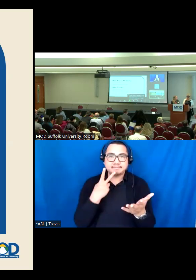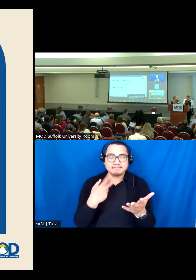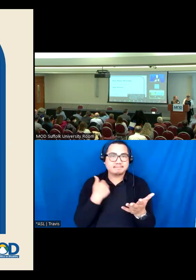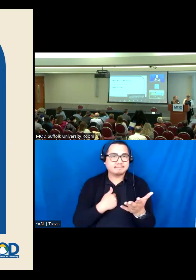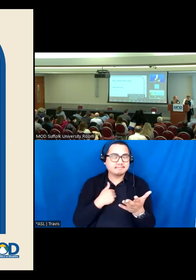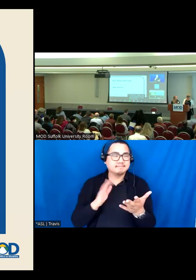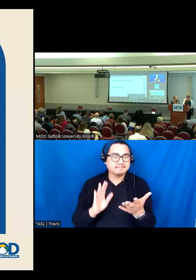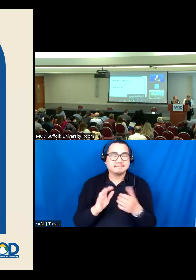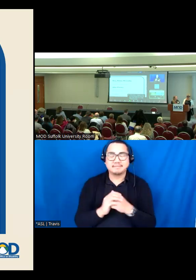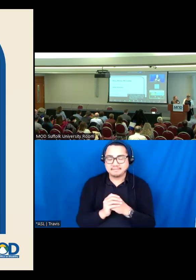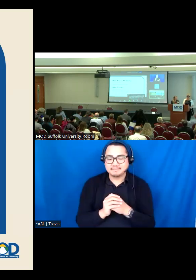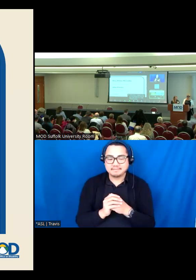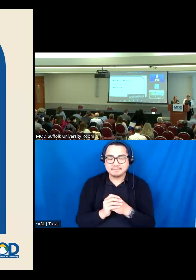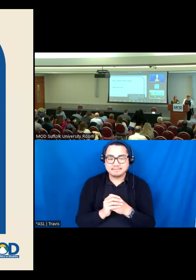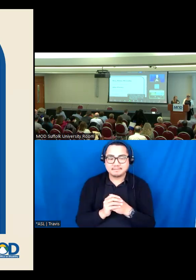Gorzkowicz.